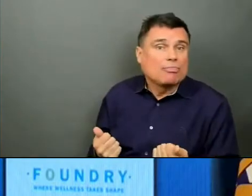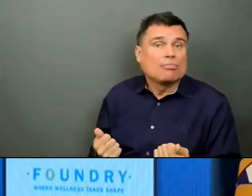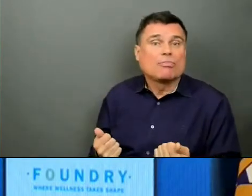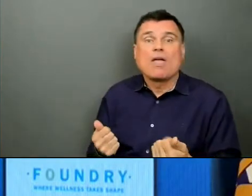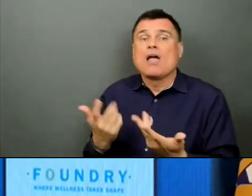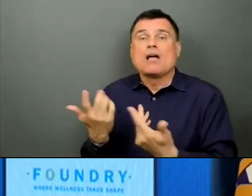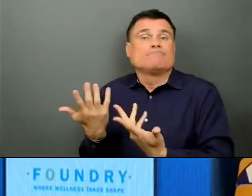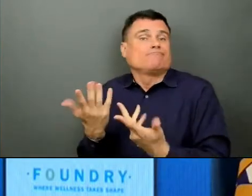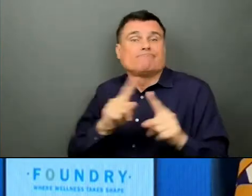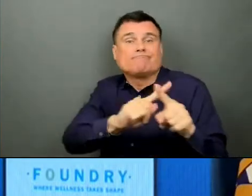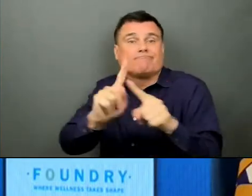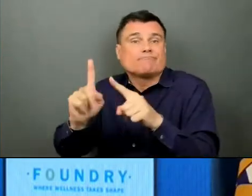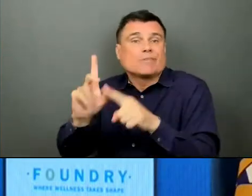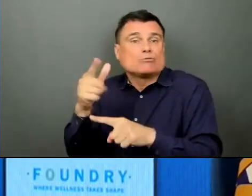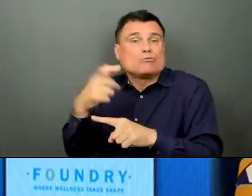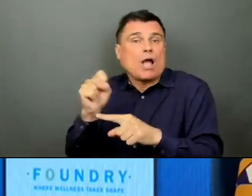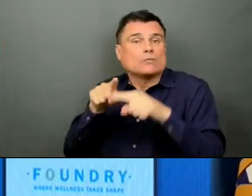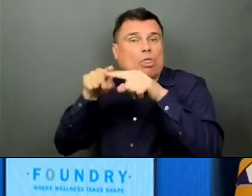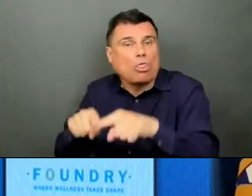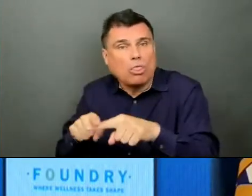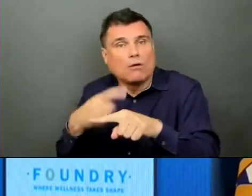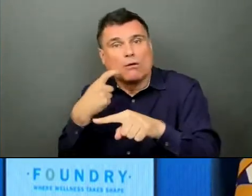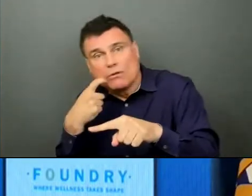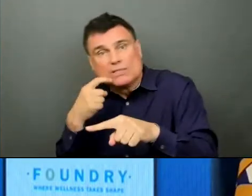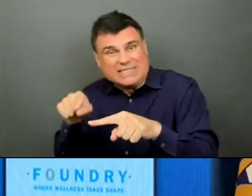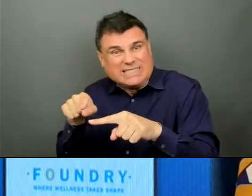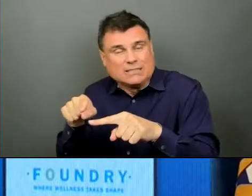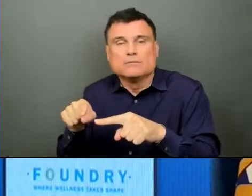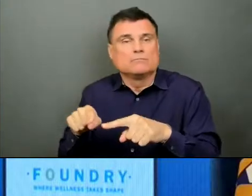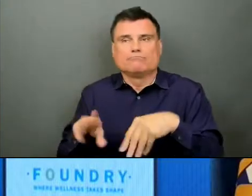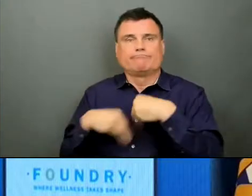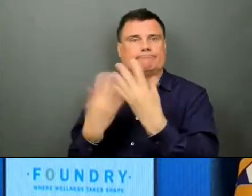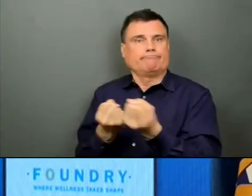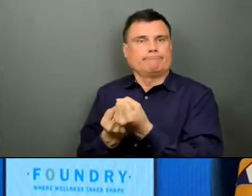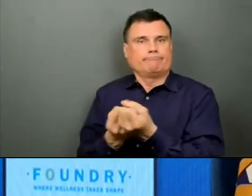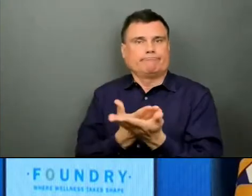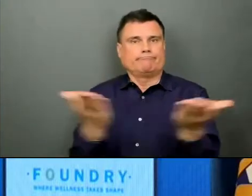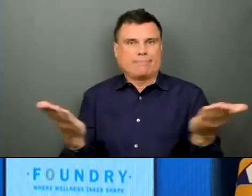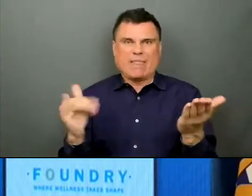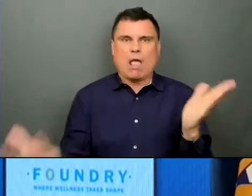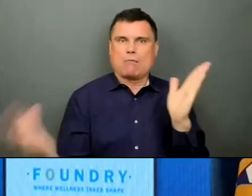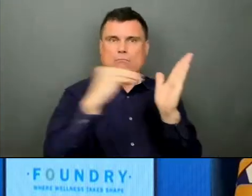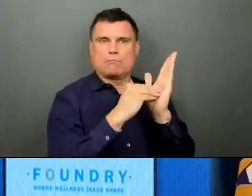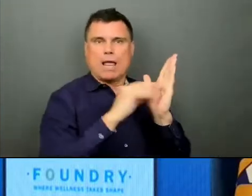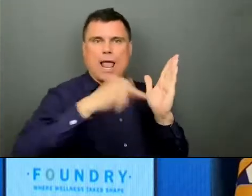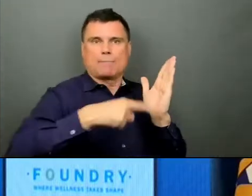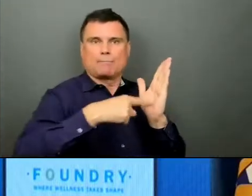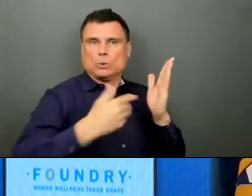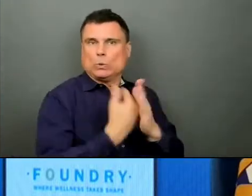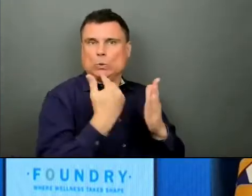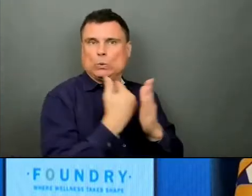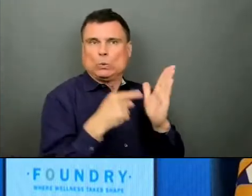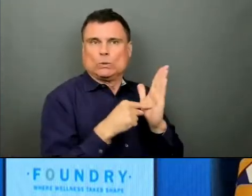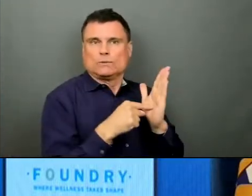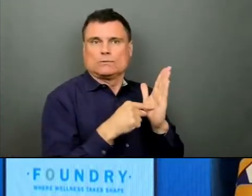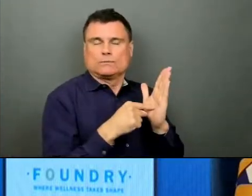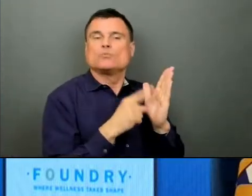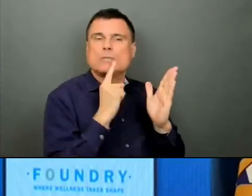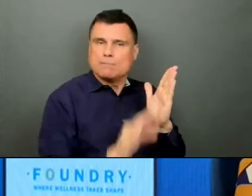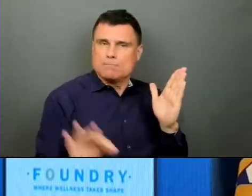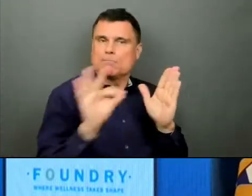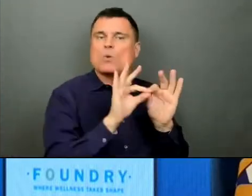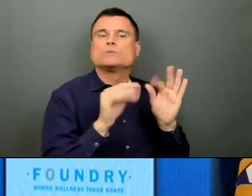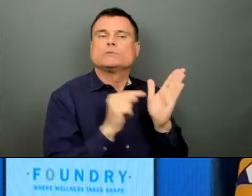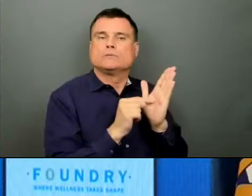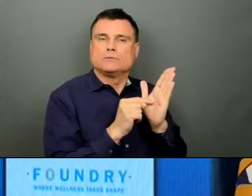us to this moment. It really is a monumental step. There are so many people who have played a vital role in